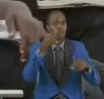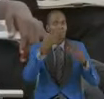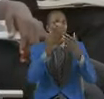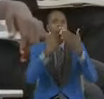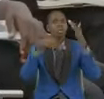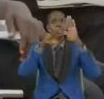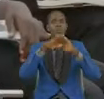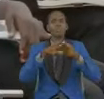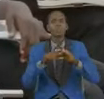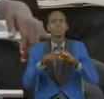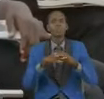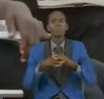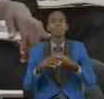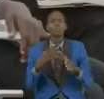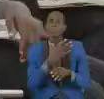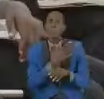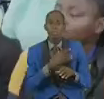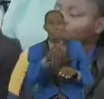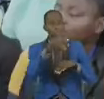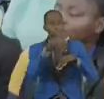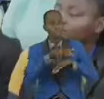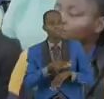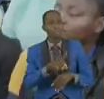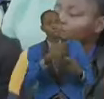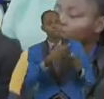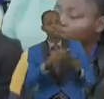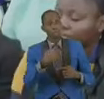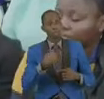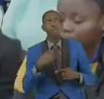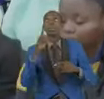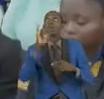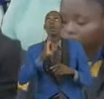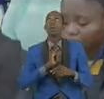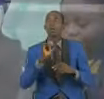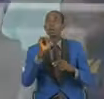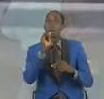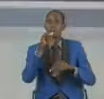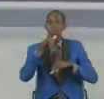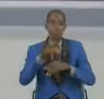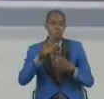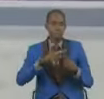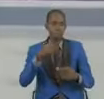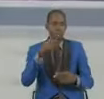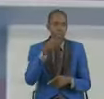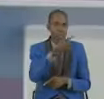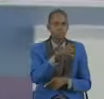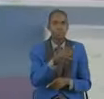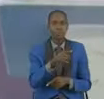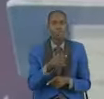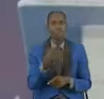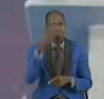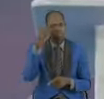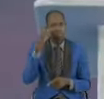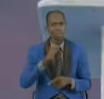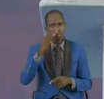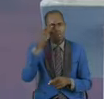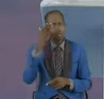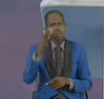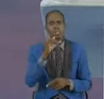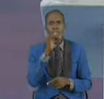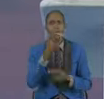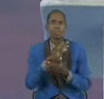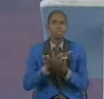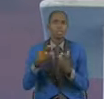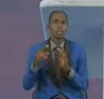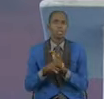he sent you to me. Not that he sent you to me to tell me that there's no holiness. I didn't